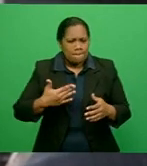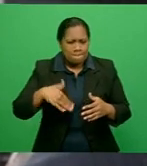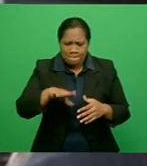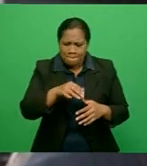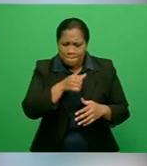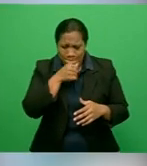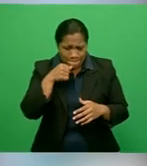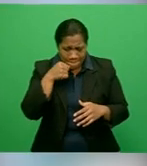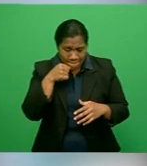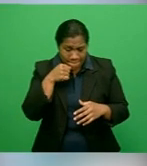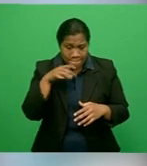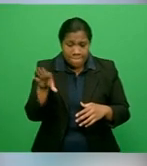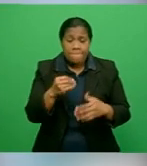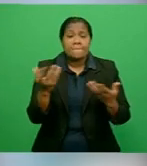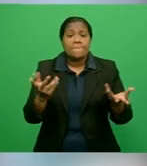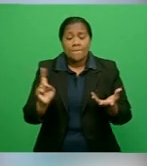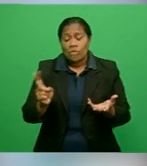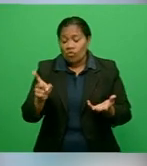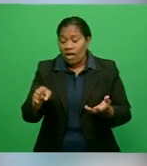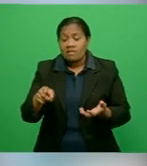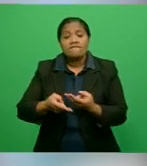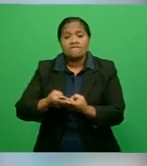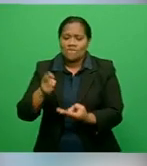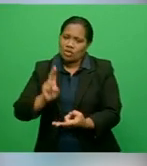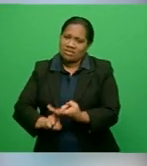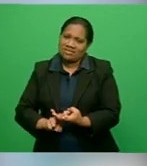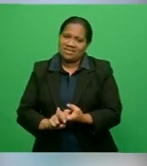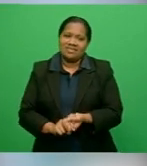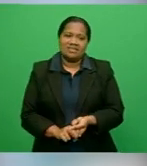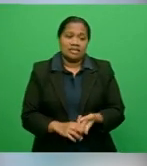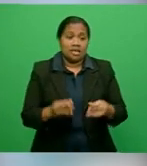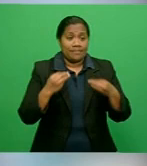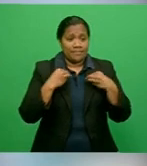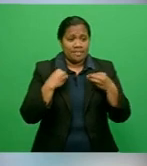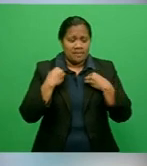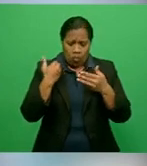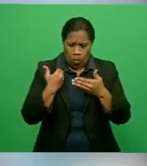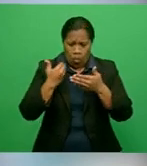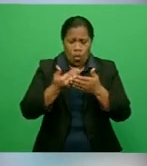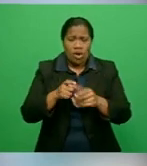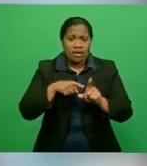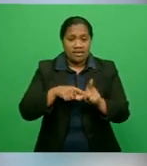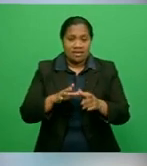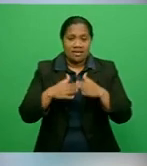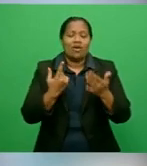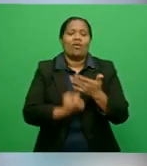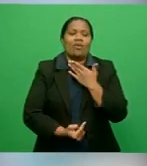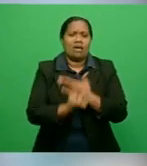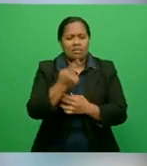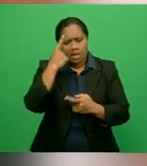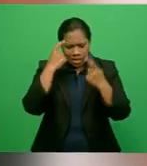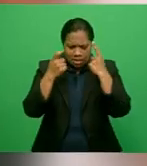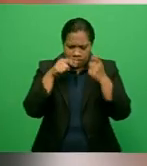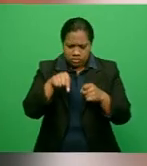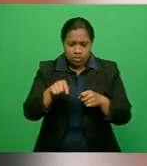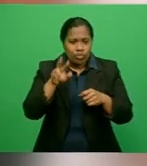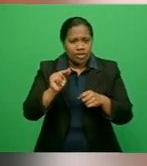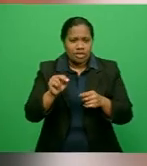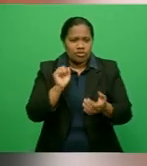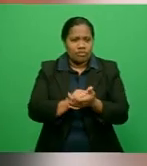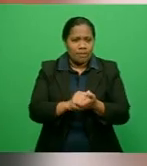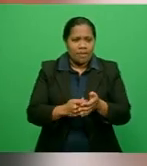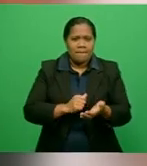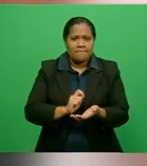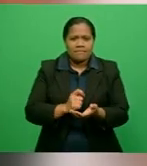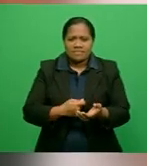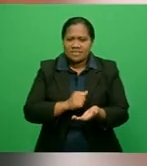the fruits. With his business now over a year old, Dauna Kamakama believes ideas need to be marketed well and you should never give